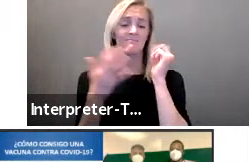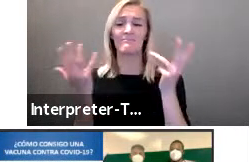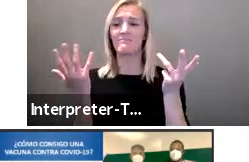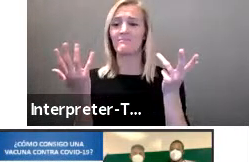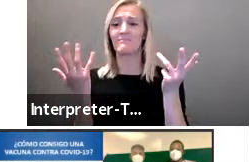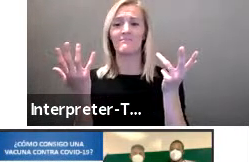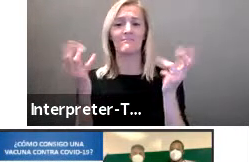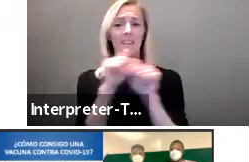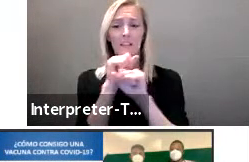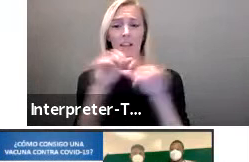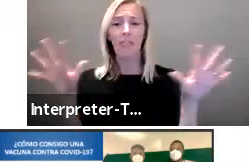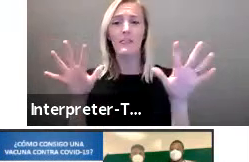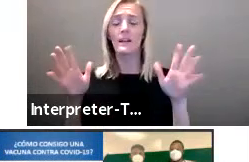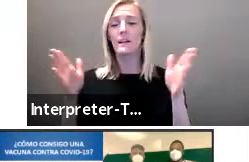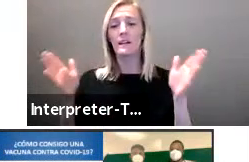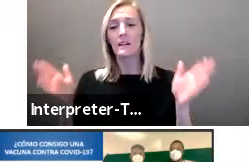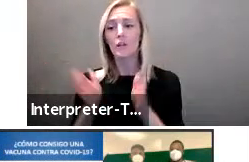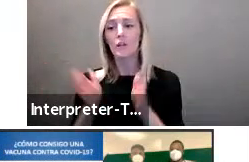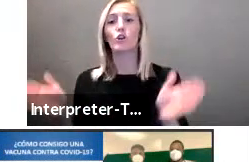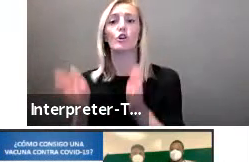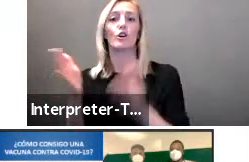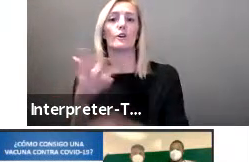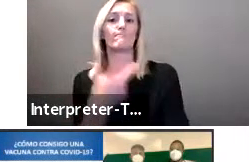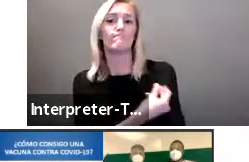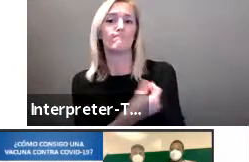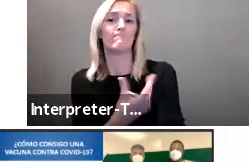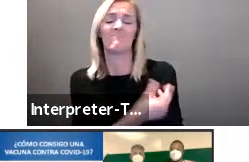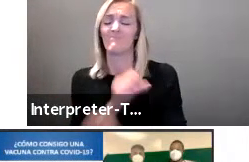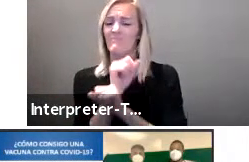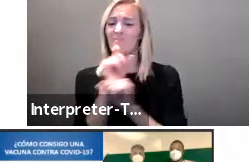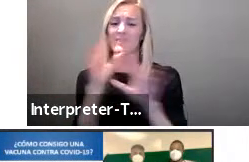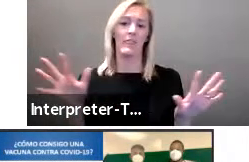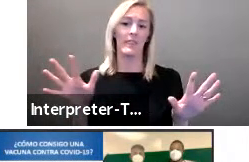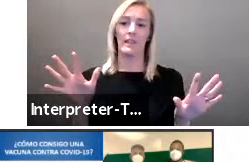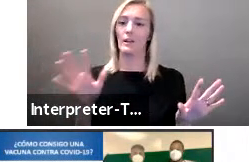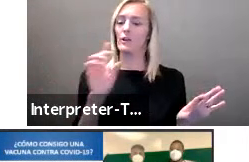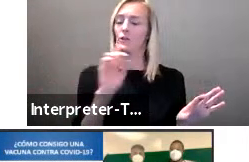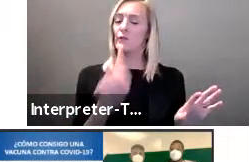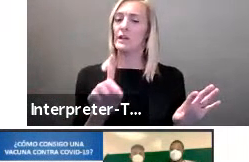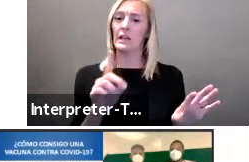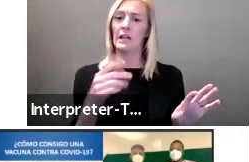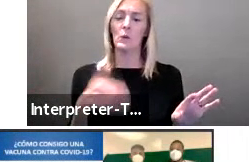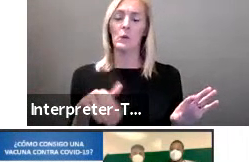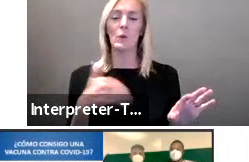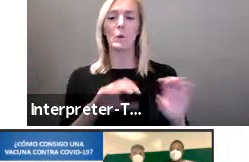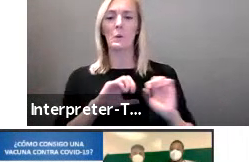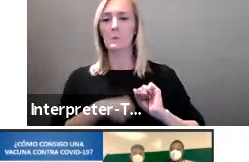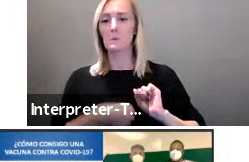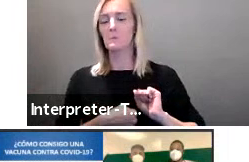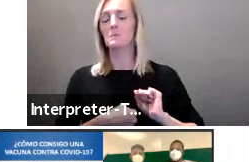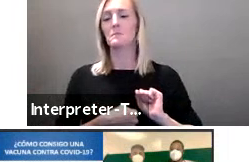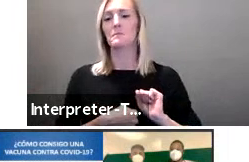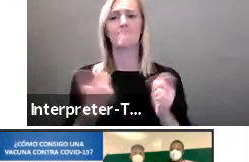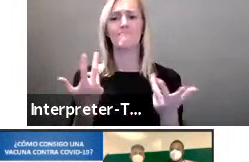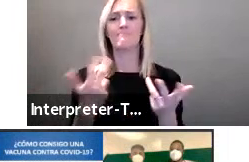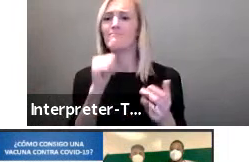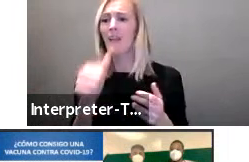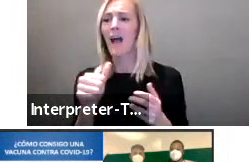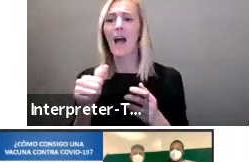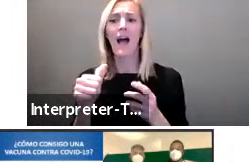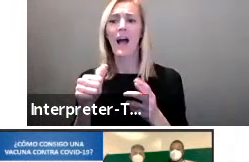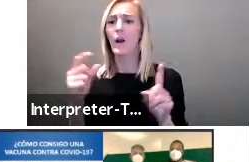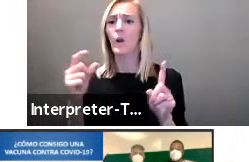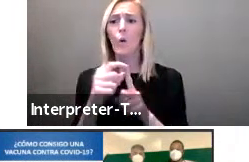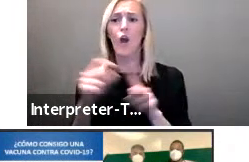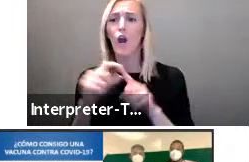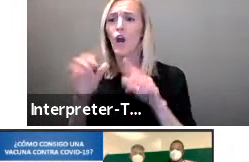to encourage the vaccination. And that just simply breaks my heart, because then the word is not getting out to people,